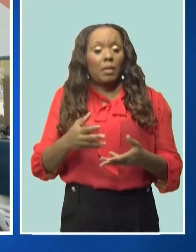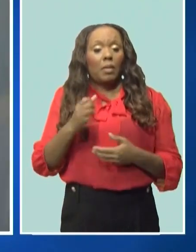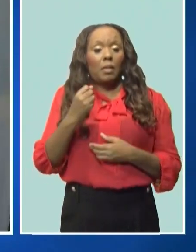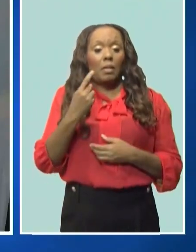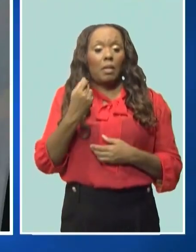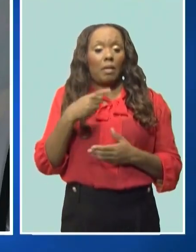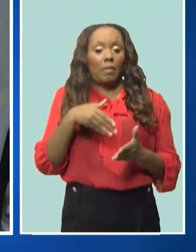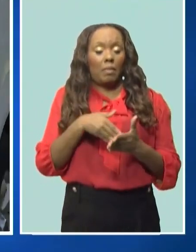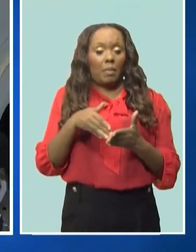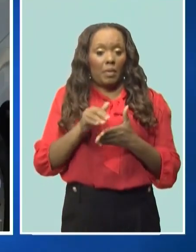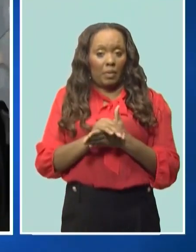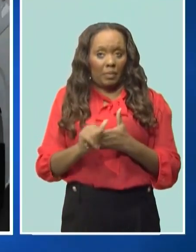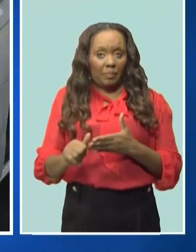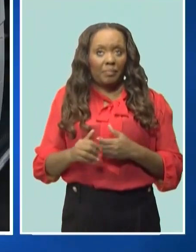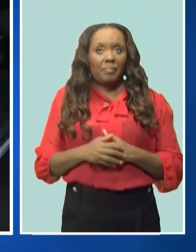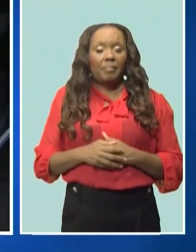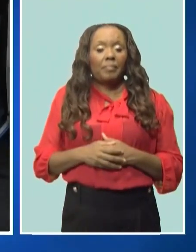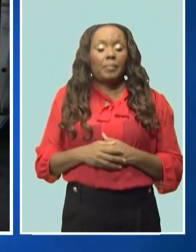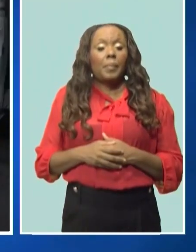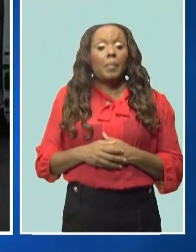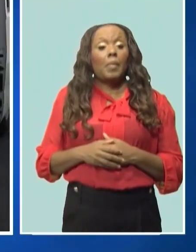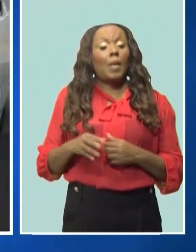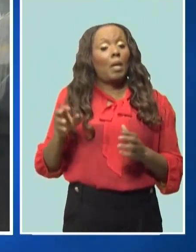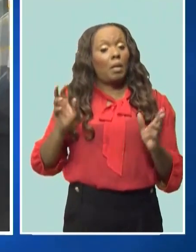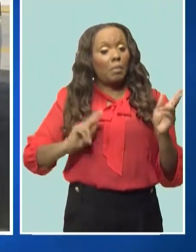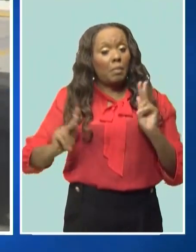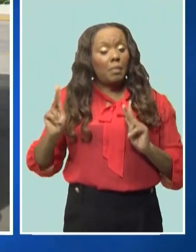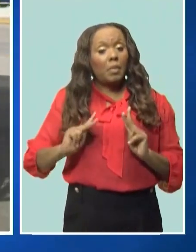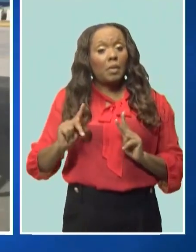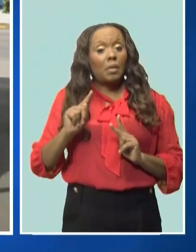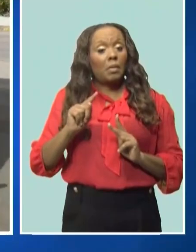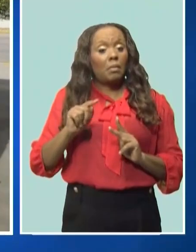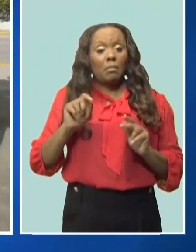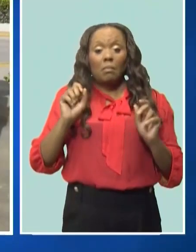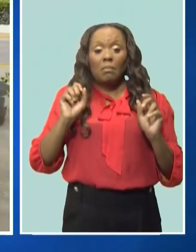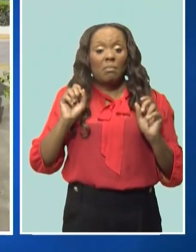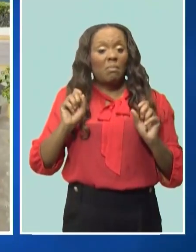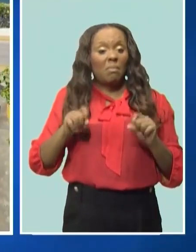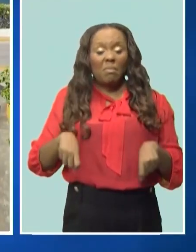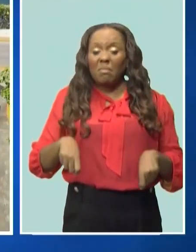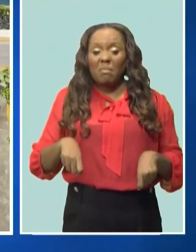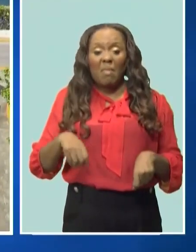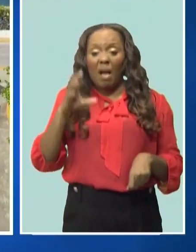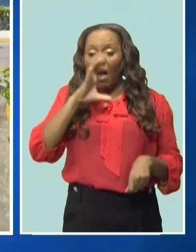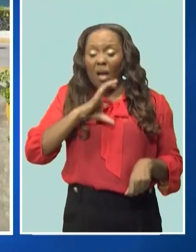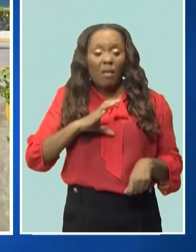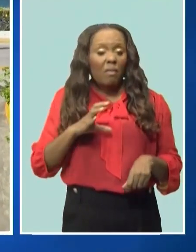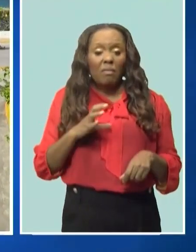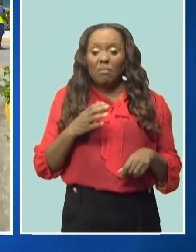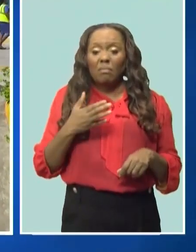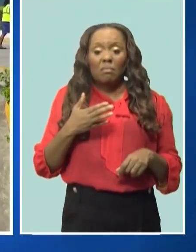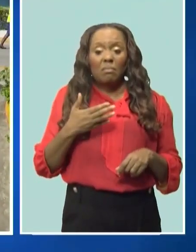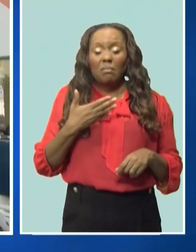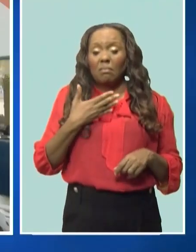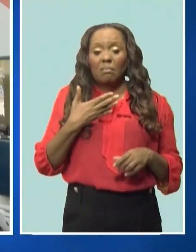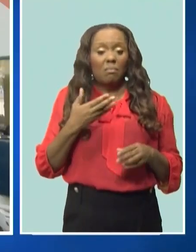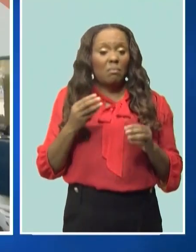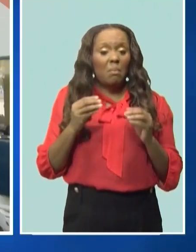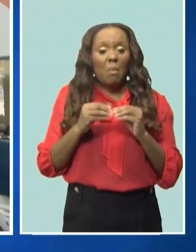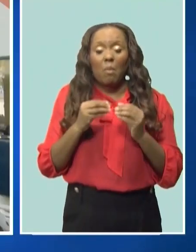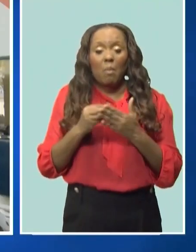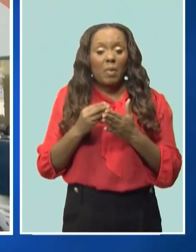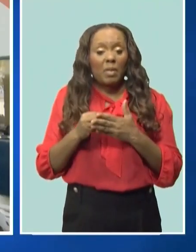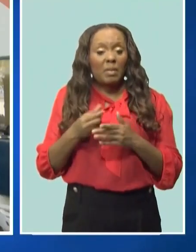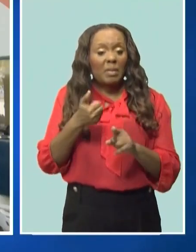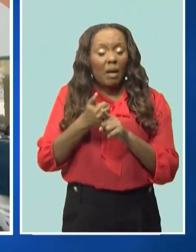while entrepreneurs are free to look for their own financing, the Smart Fund is offering attractive rates. The interest rate, mind